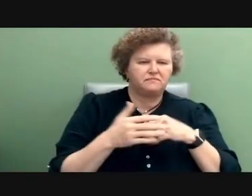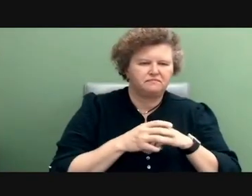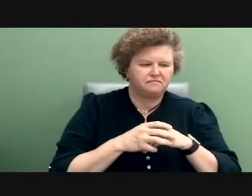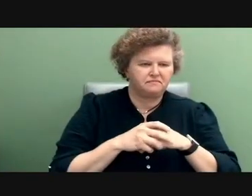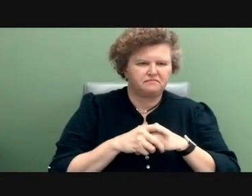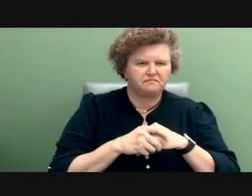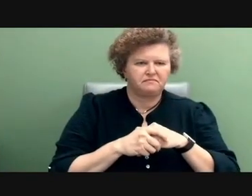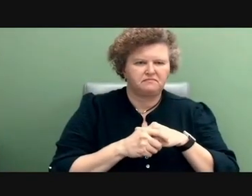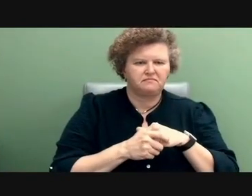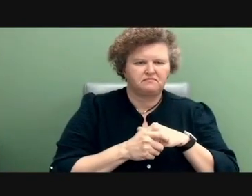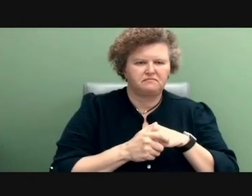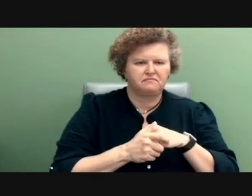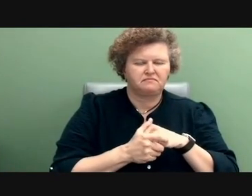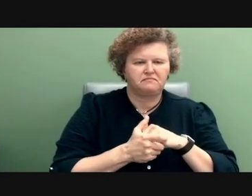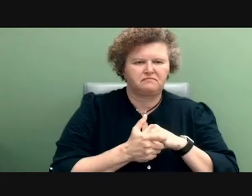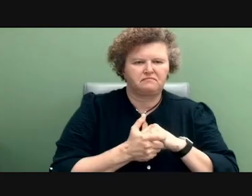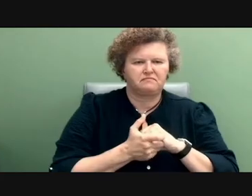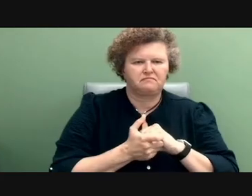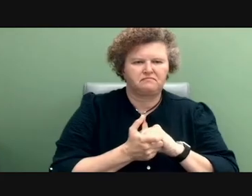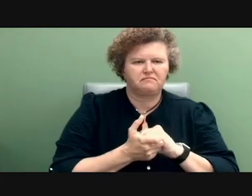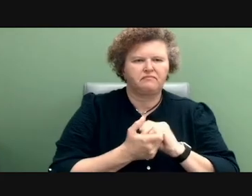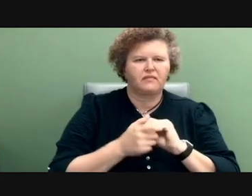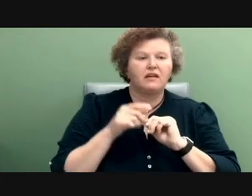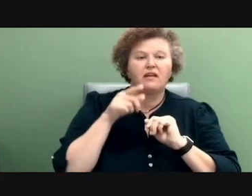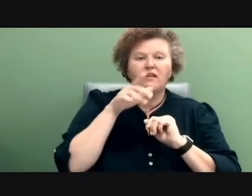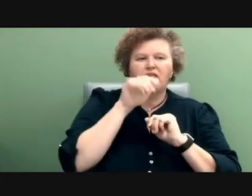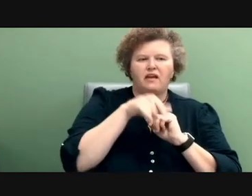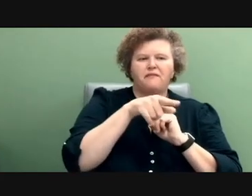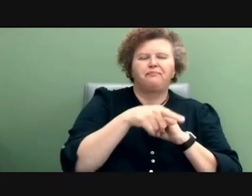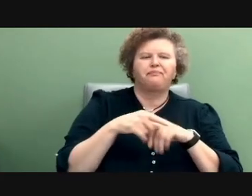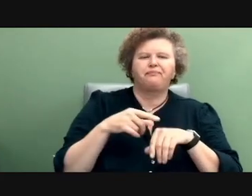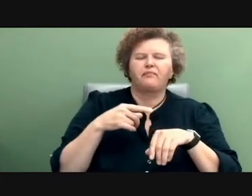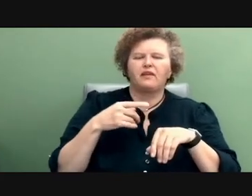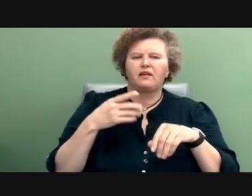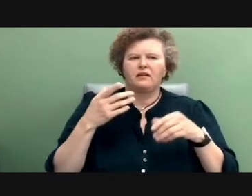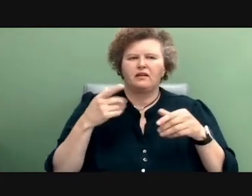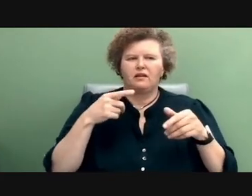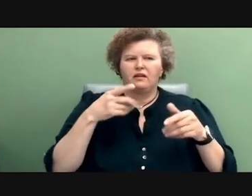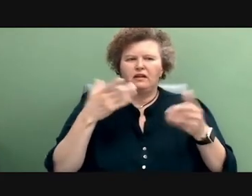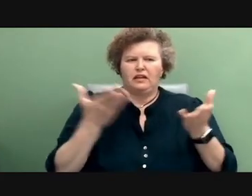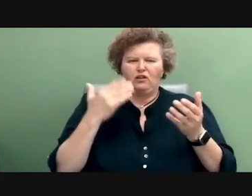Yeah, please go on to the next slide. Here we go.